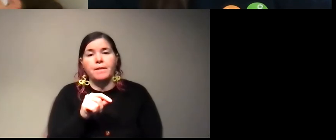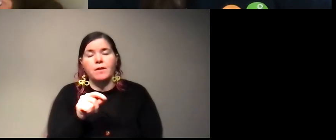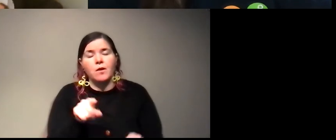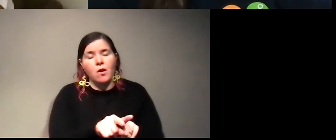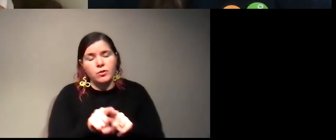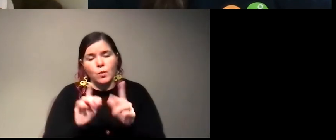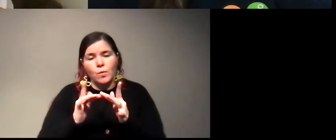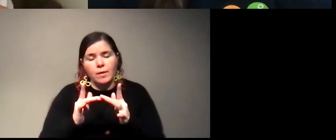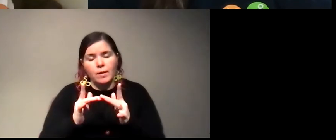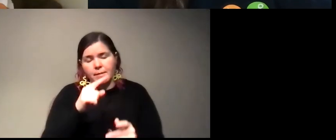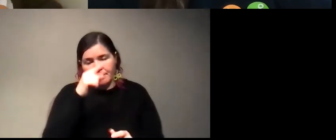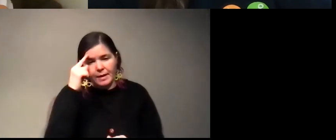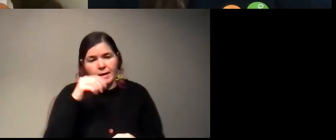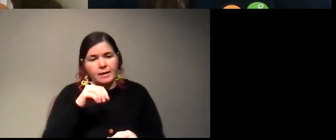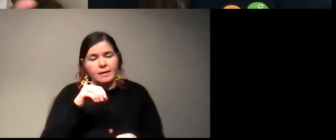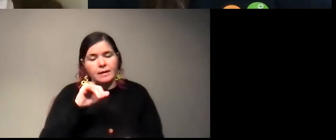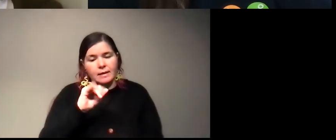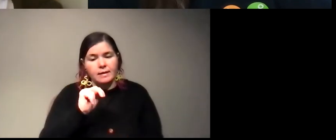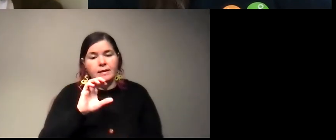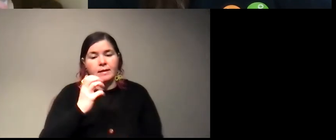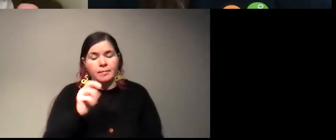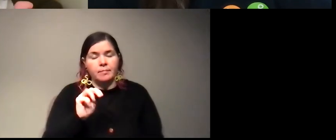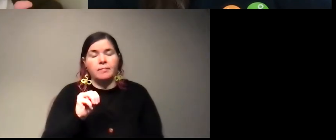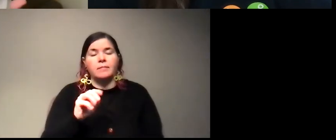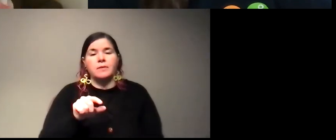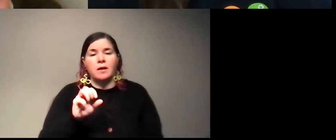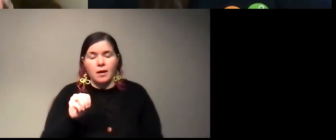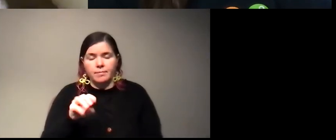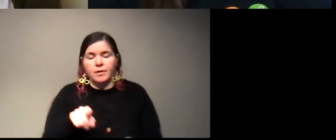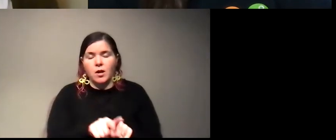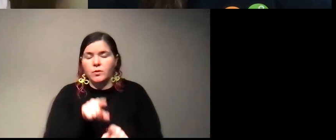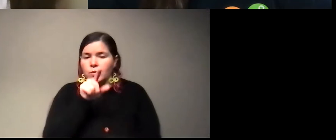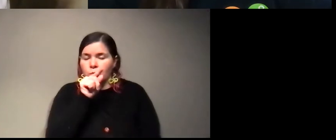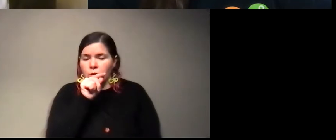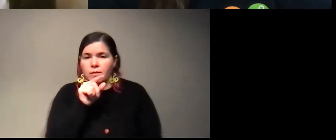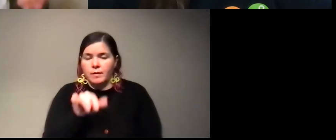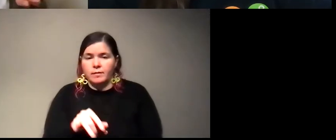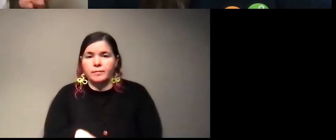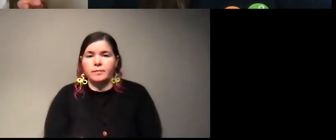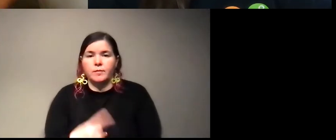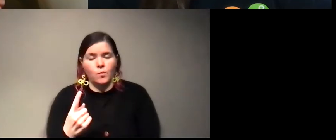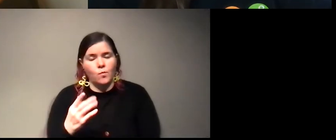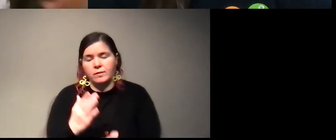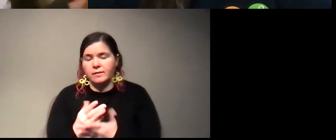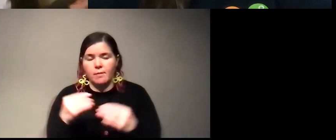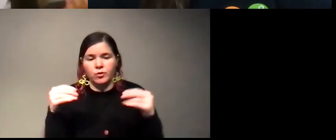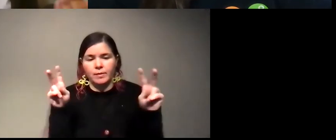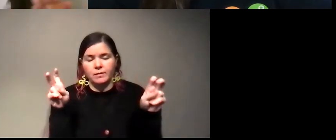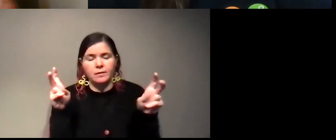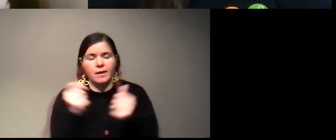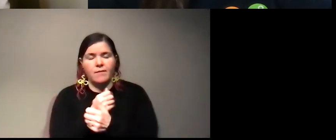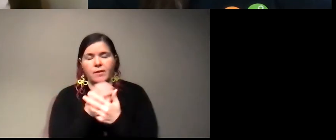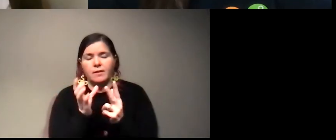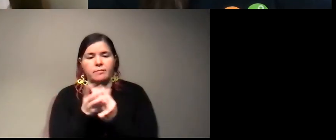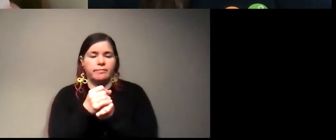link, so it's blackinchem.com, and also our Twitter handle at Black in Chem. So that is like a one-stop shopping for all things related